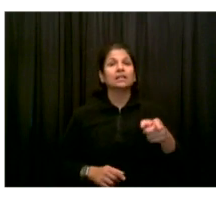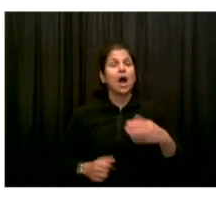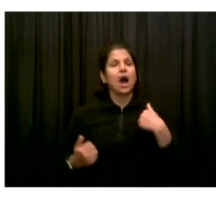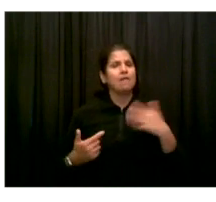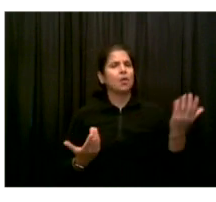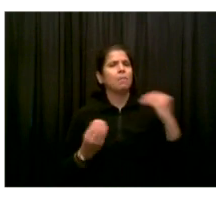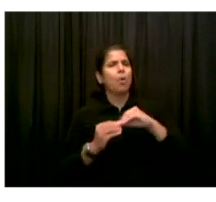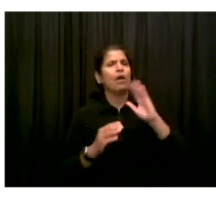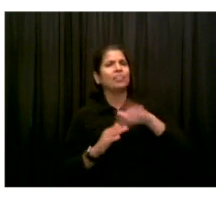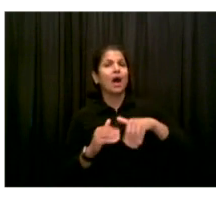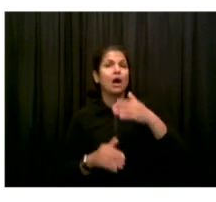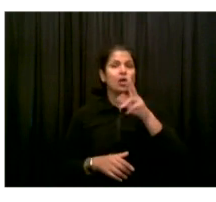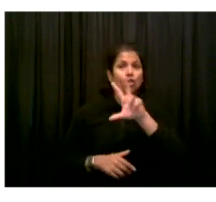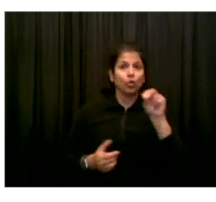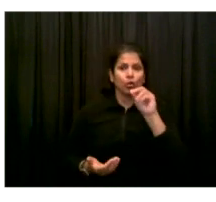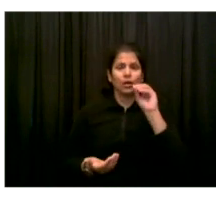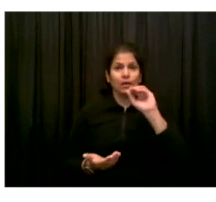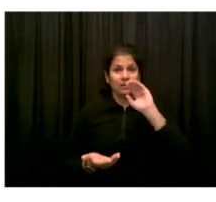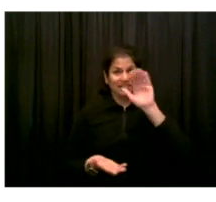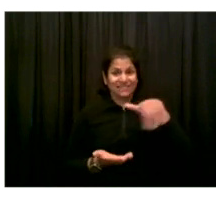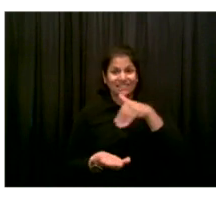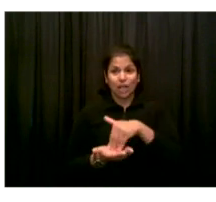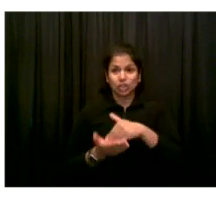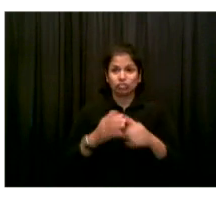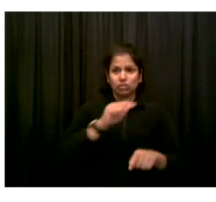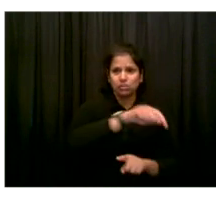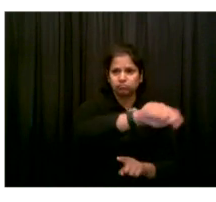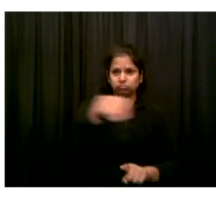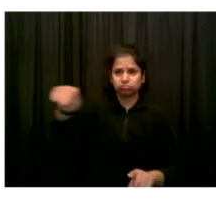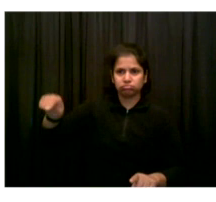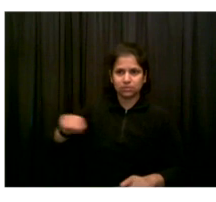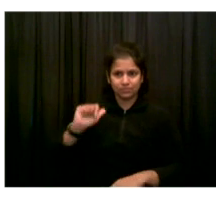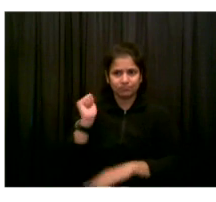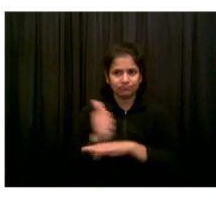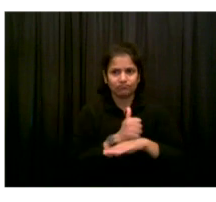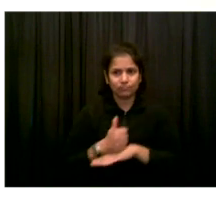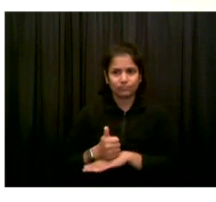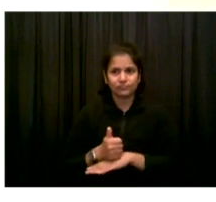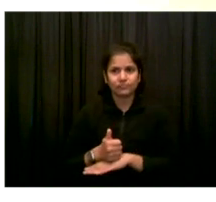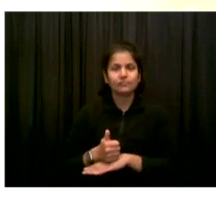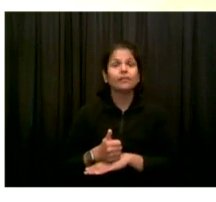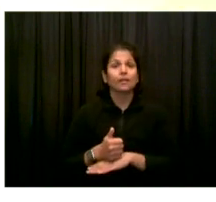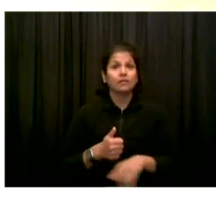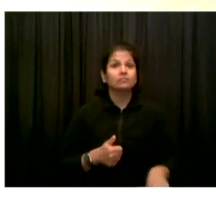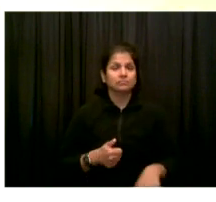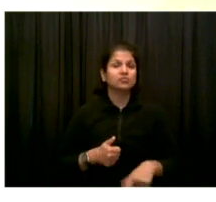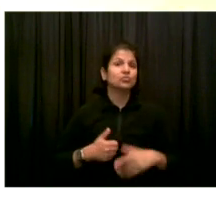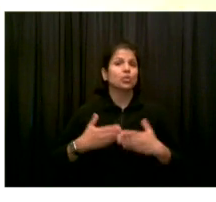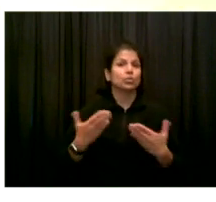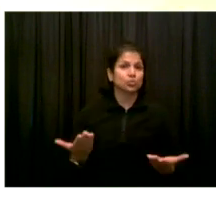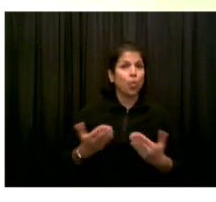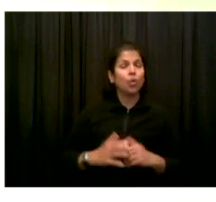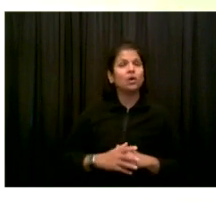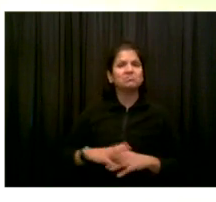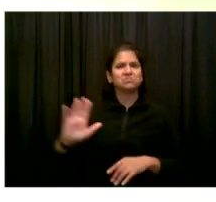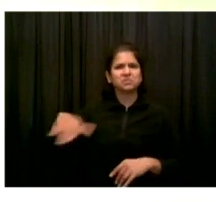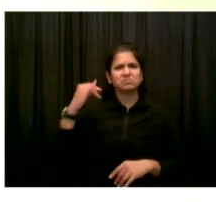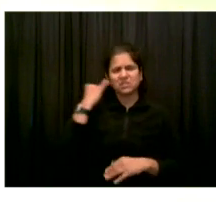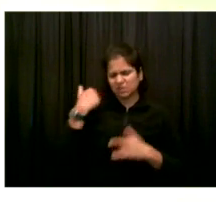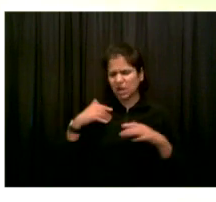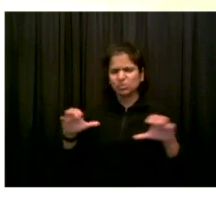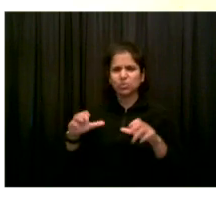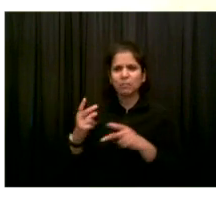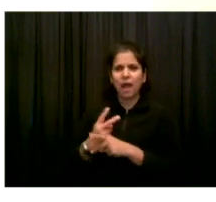new sites that we've added since we started to build, that's going to give us an additional capacity of